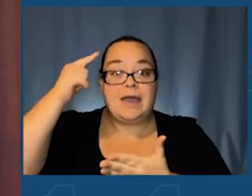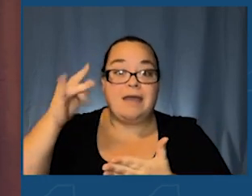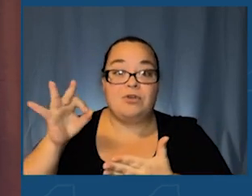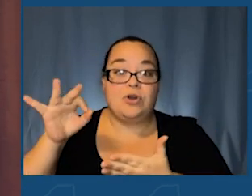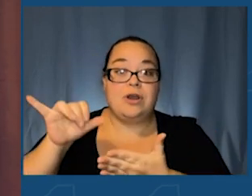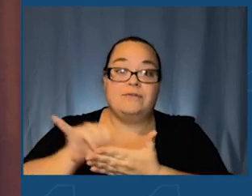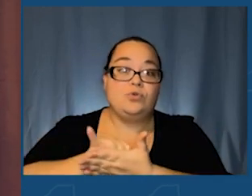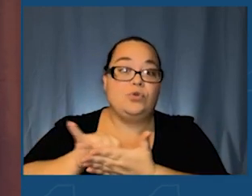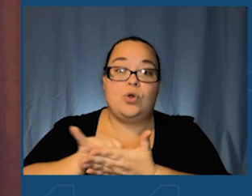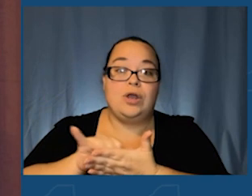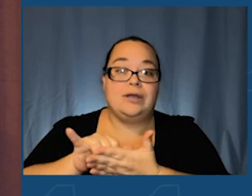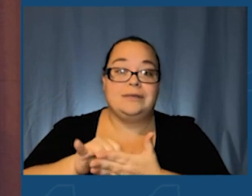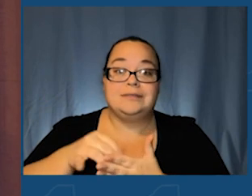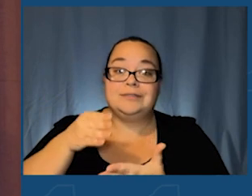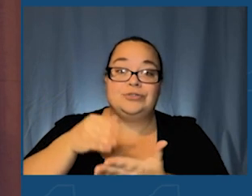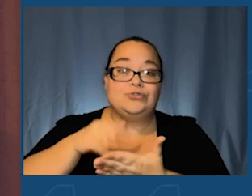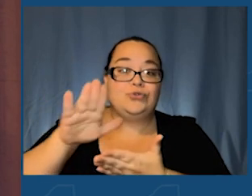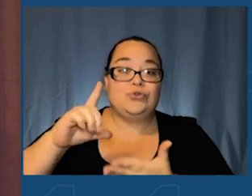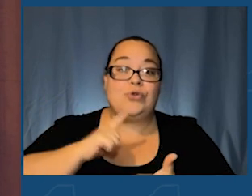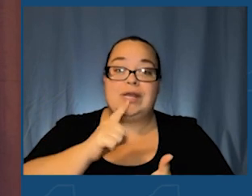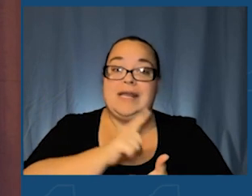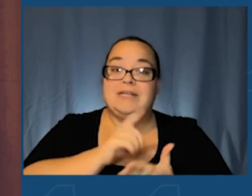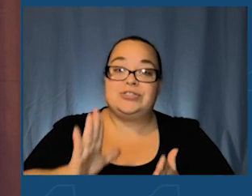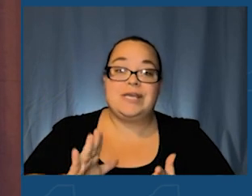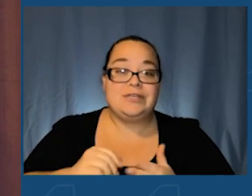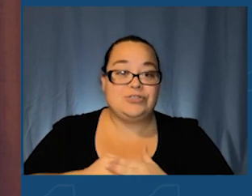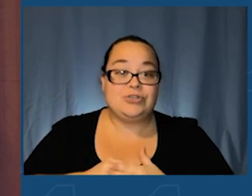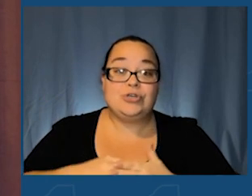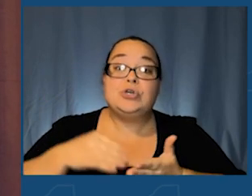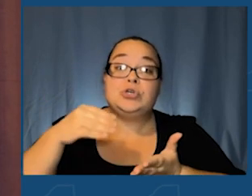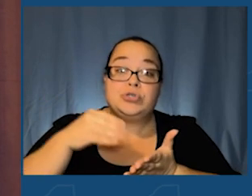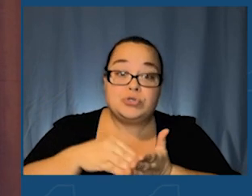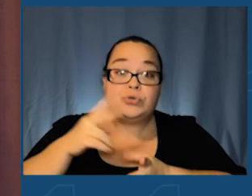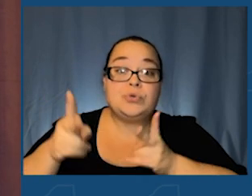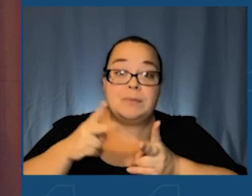suing our legislature, suing the people who are trying to do right by the state.